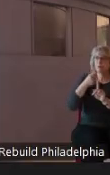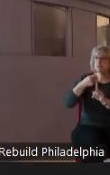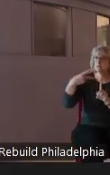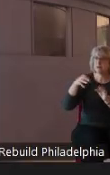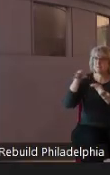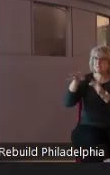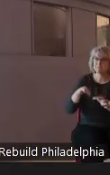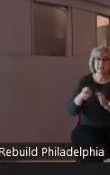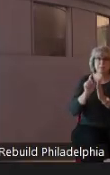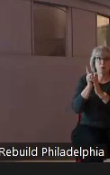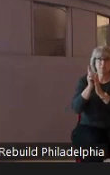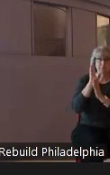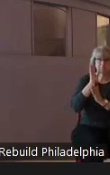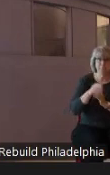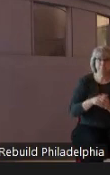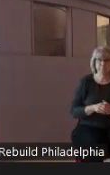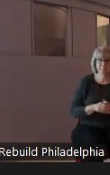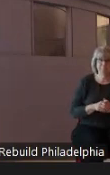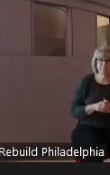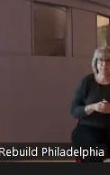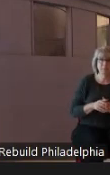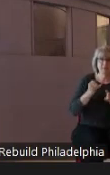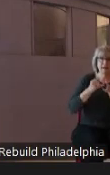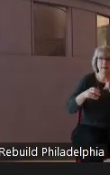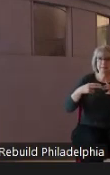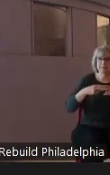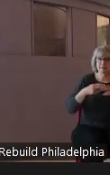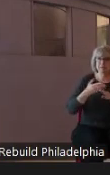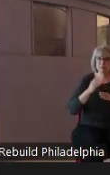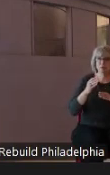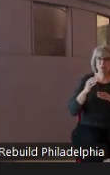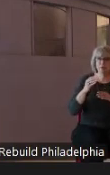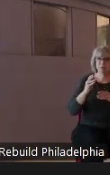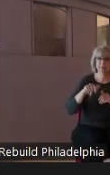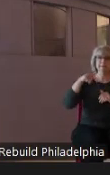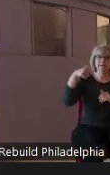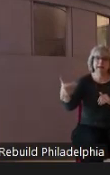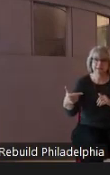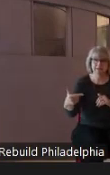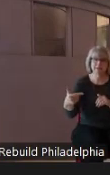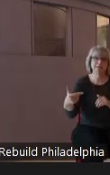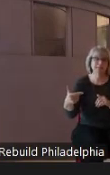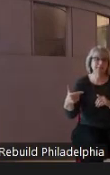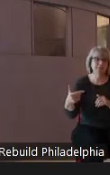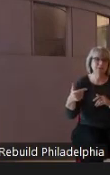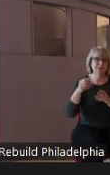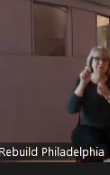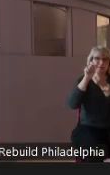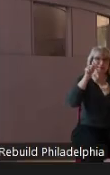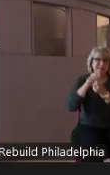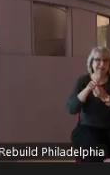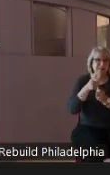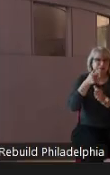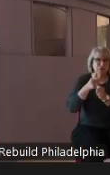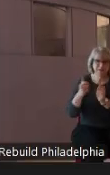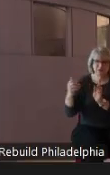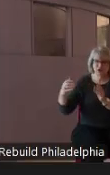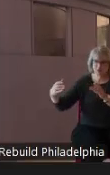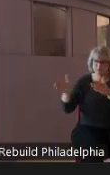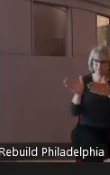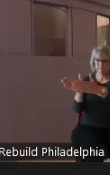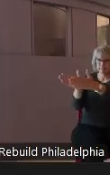moment. And my last slide before I hand it off to Adria, who will take us through each of the